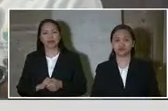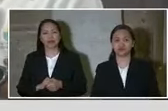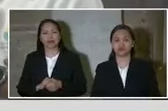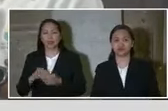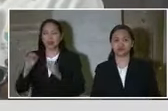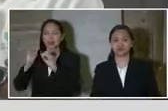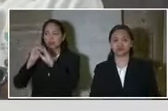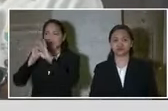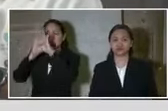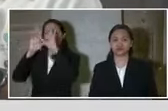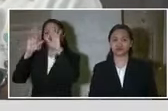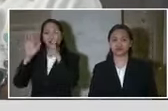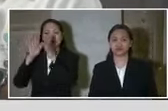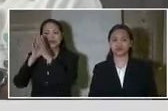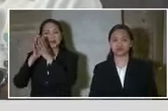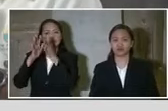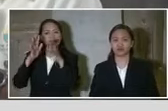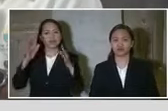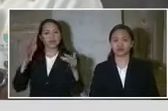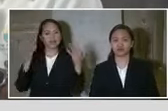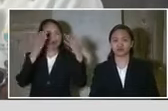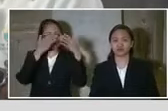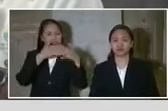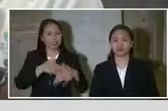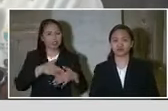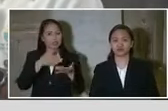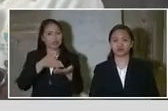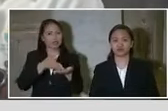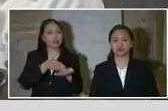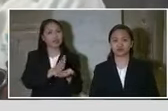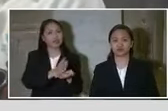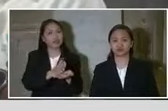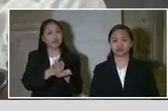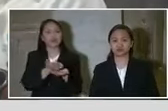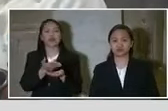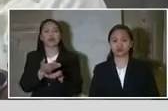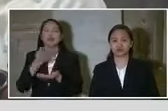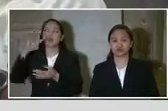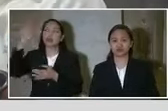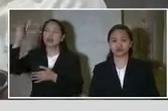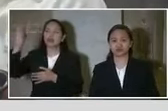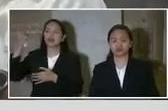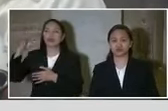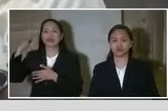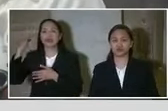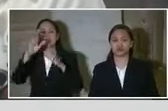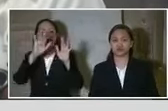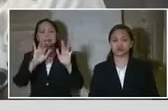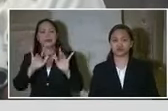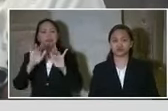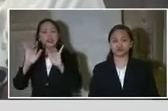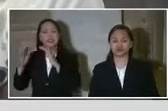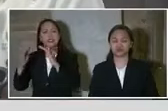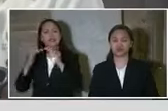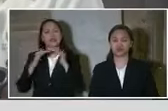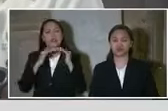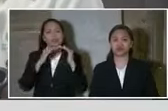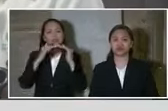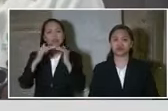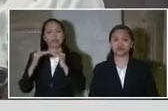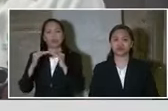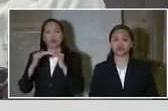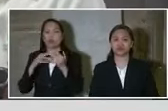Light shines through the darkness for the upright. He is gracious and merciful and just. Well